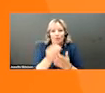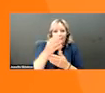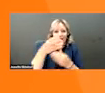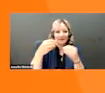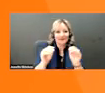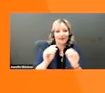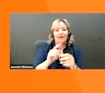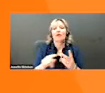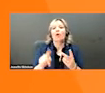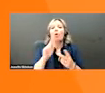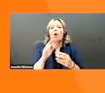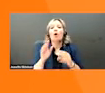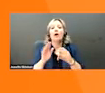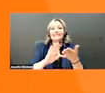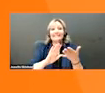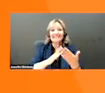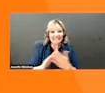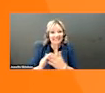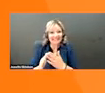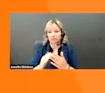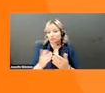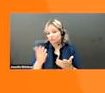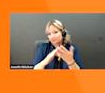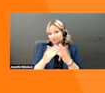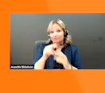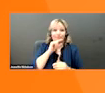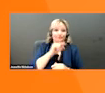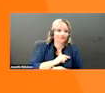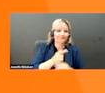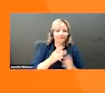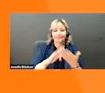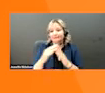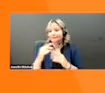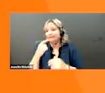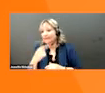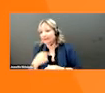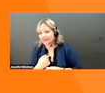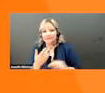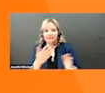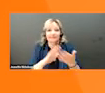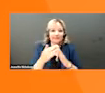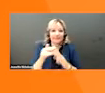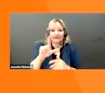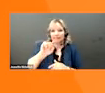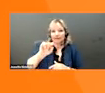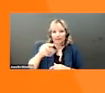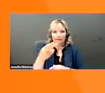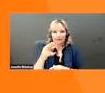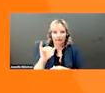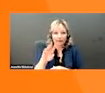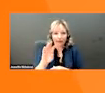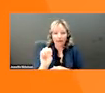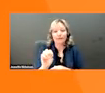municipal bidding sites. So City of Guelph, City of Kingston, City of Lethbridge. And